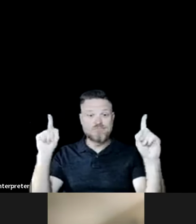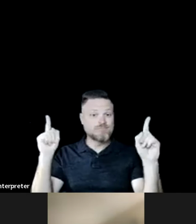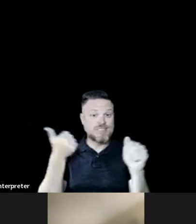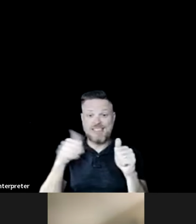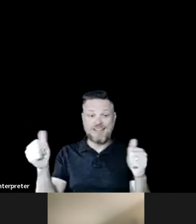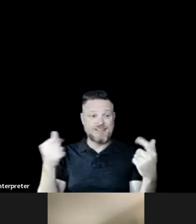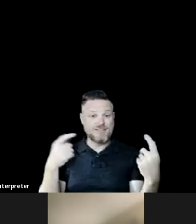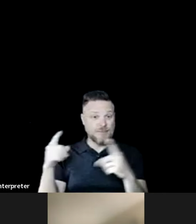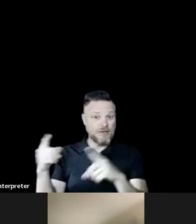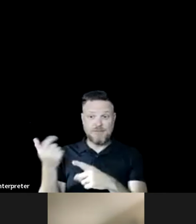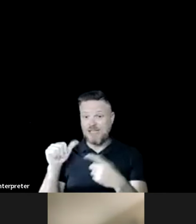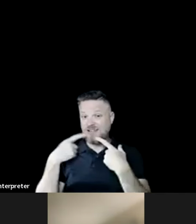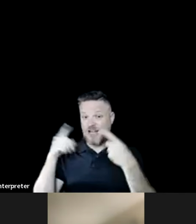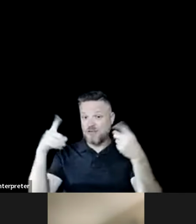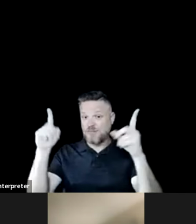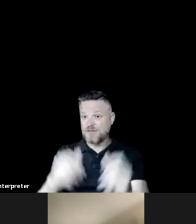up?